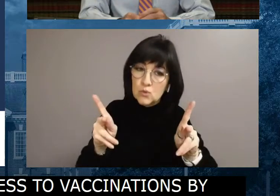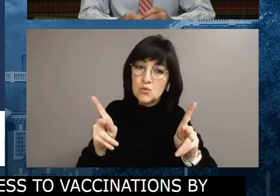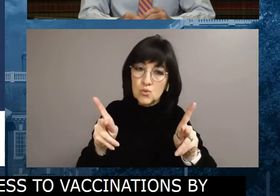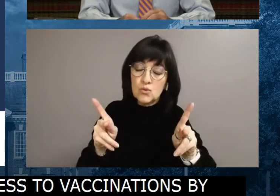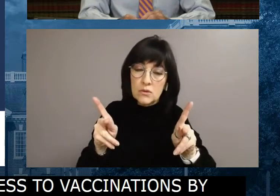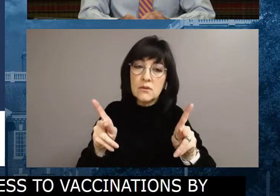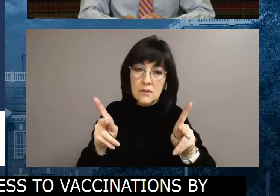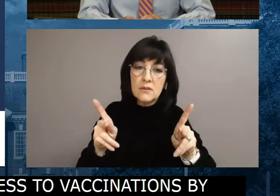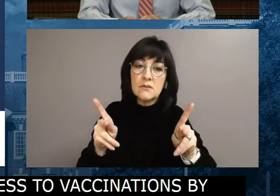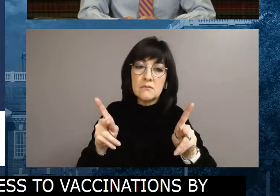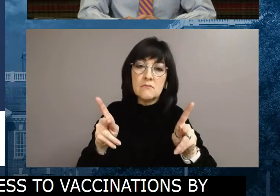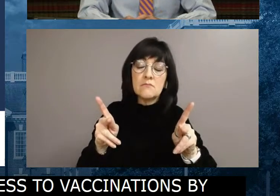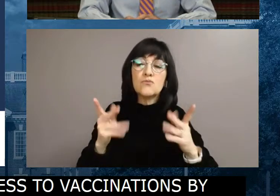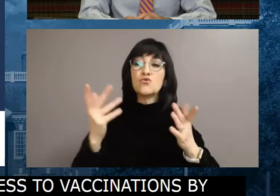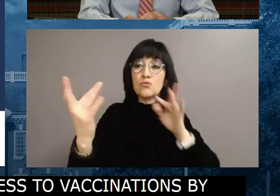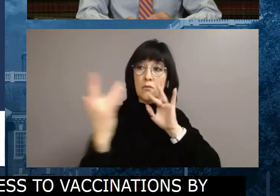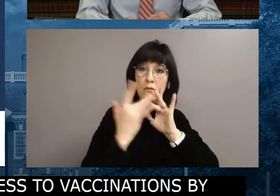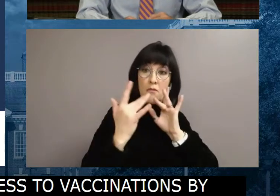and